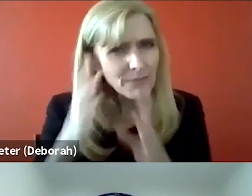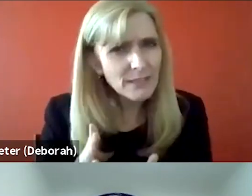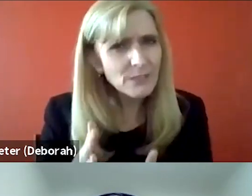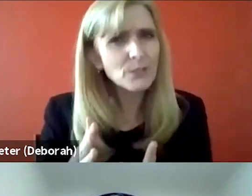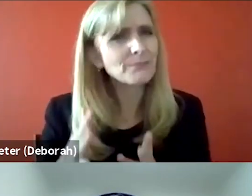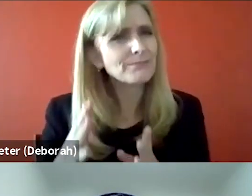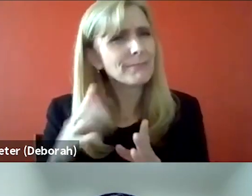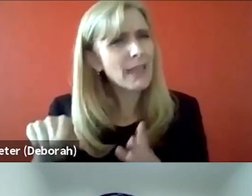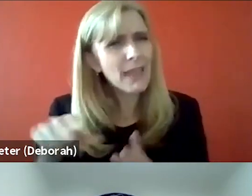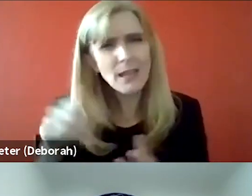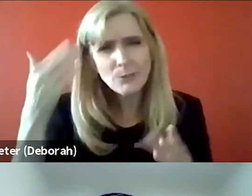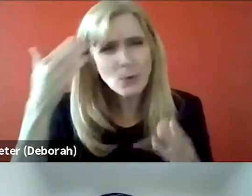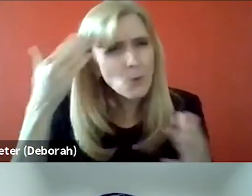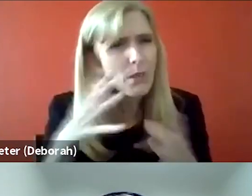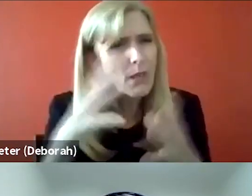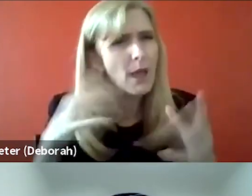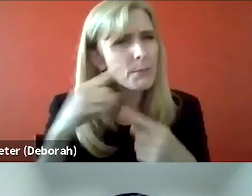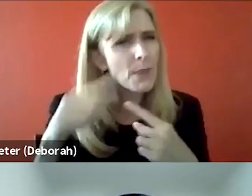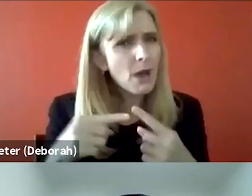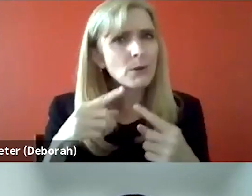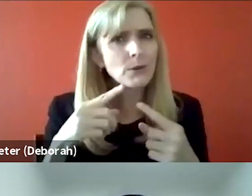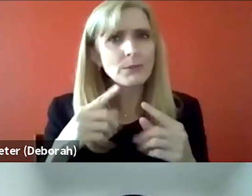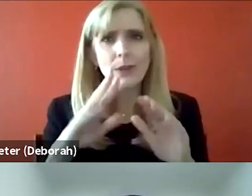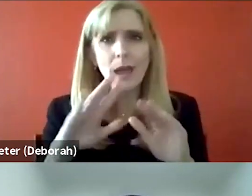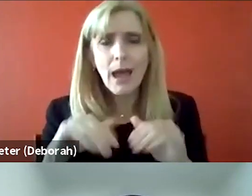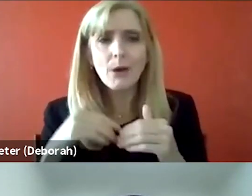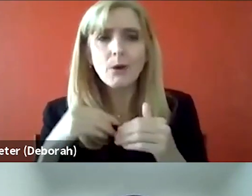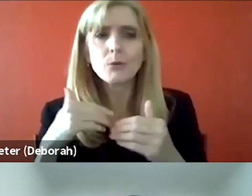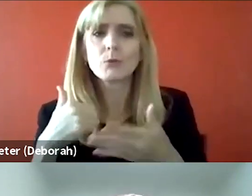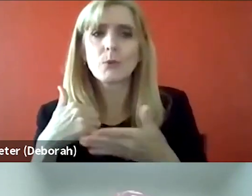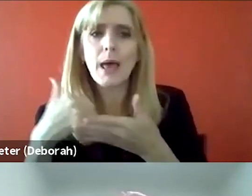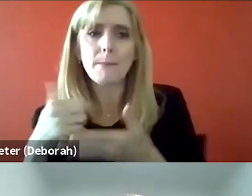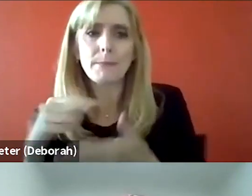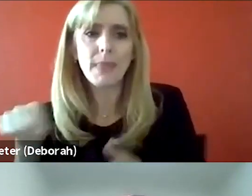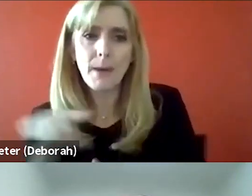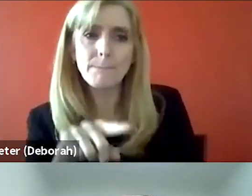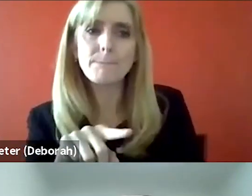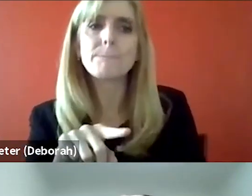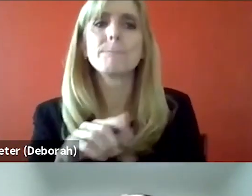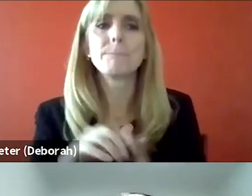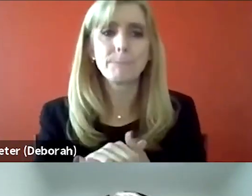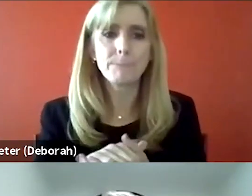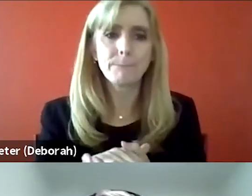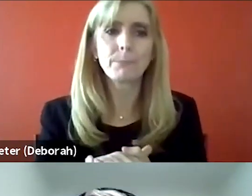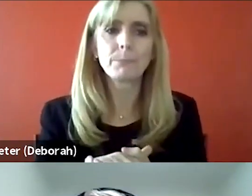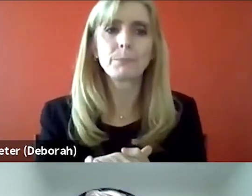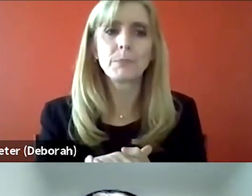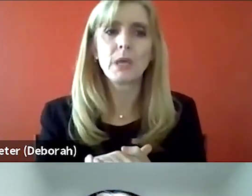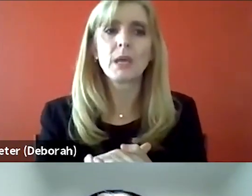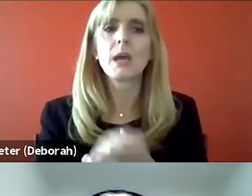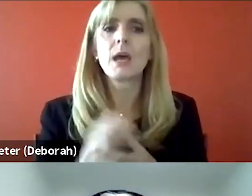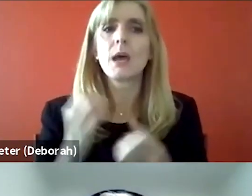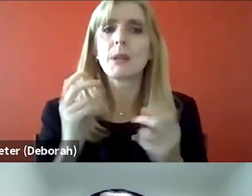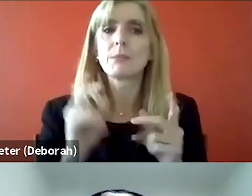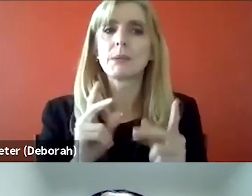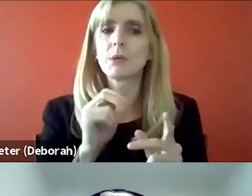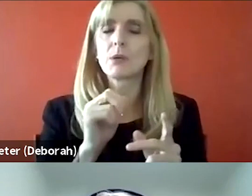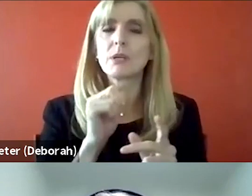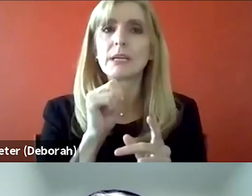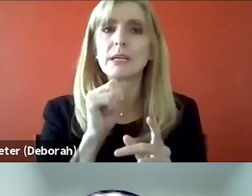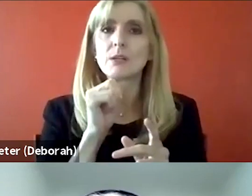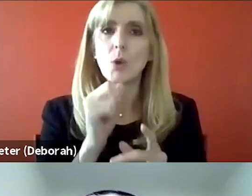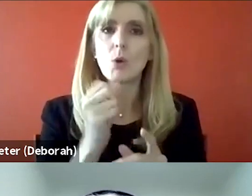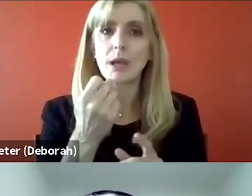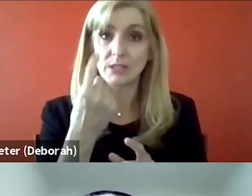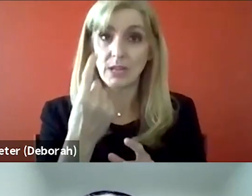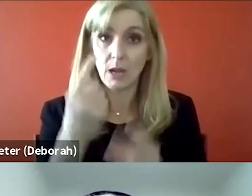to go or how to help the employees. And then, a lot of people don't understand that having a person